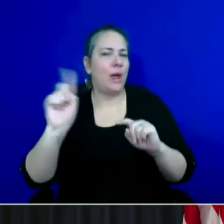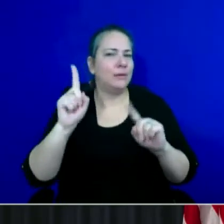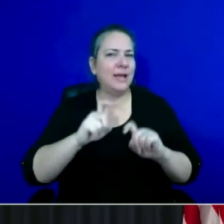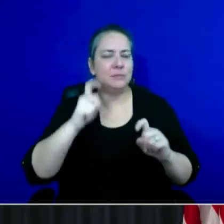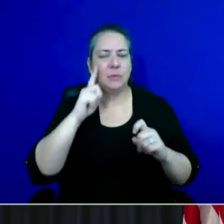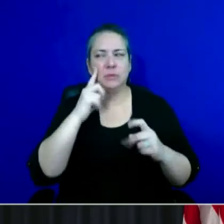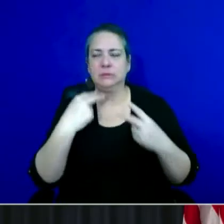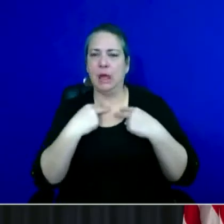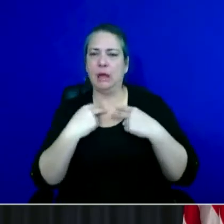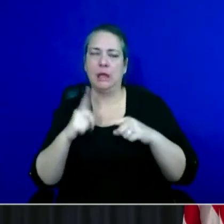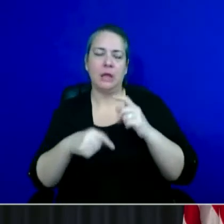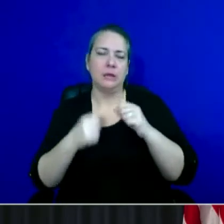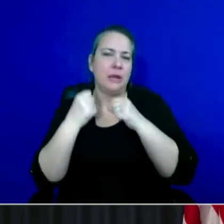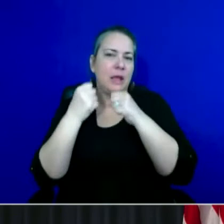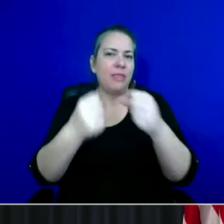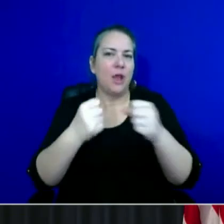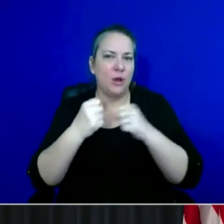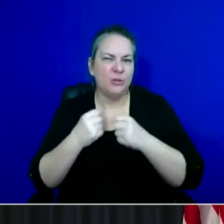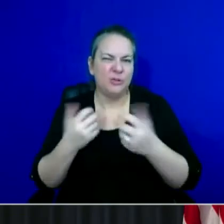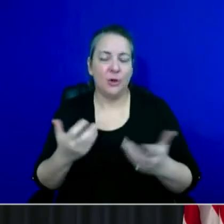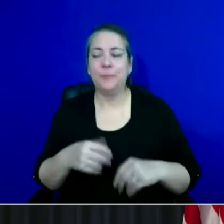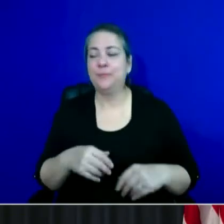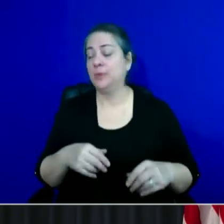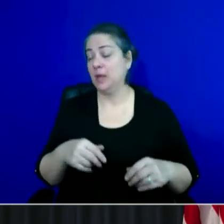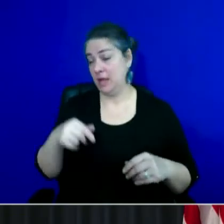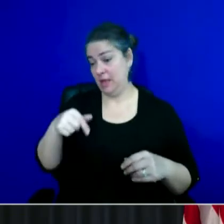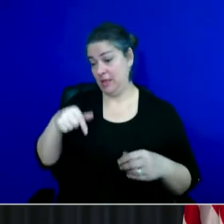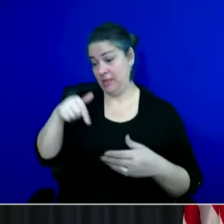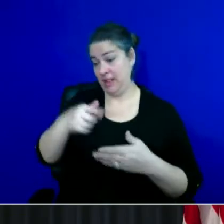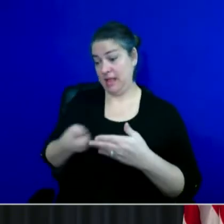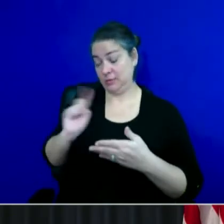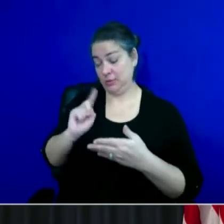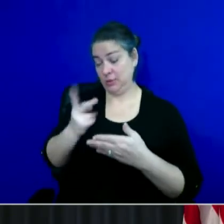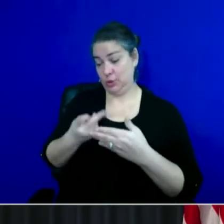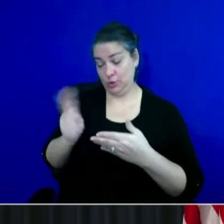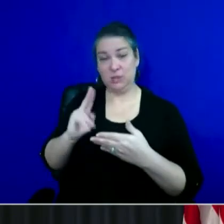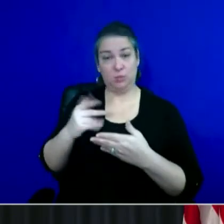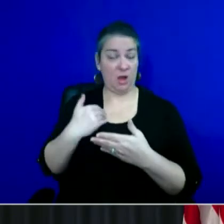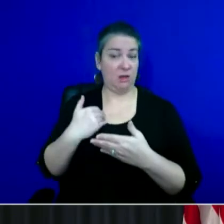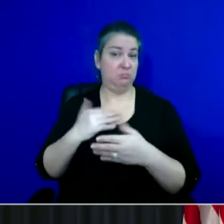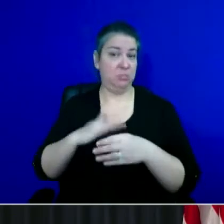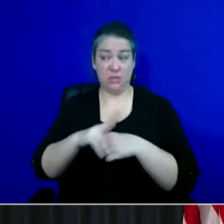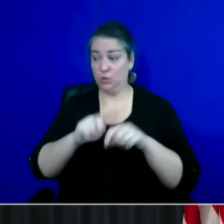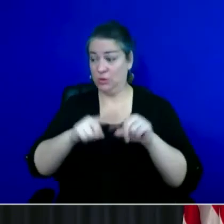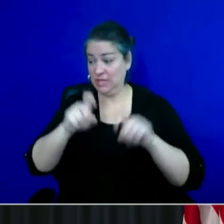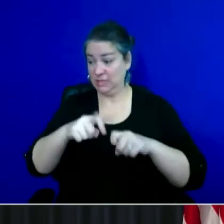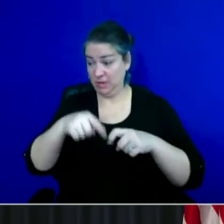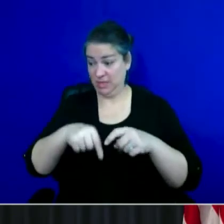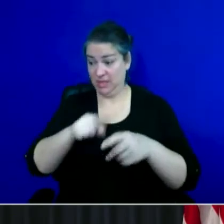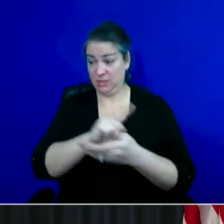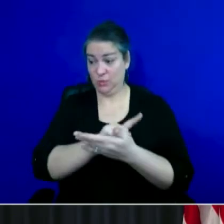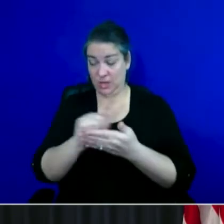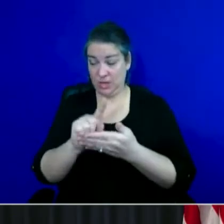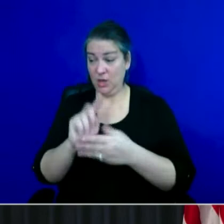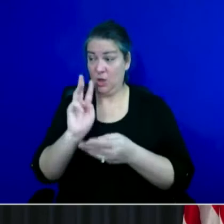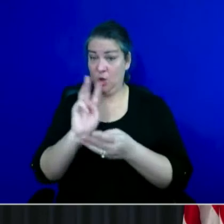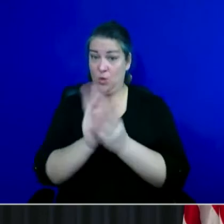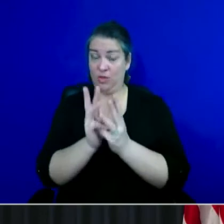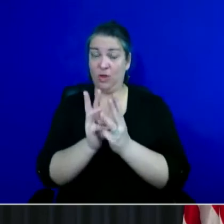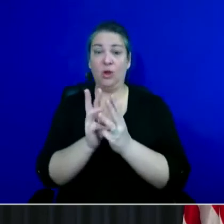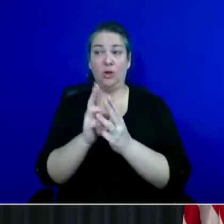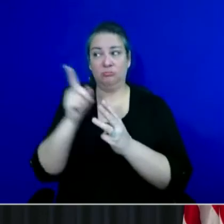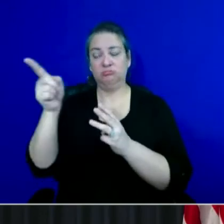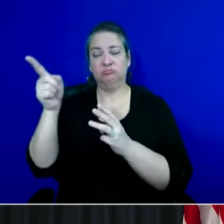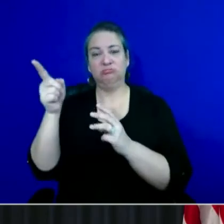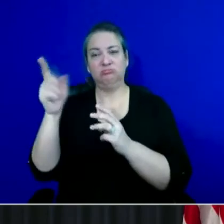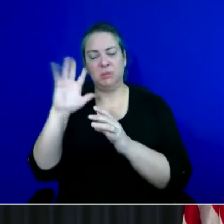tests last week and the week before, but certainly the weather is now impacting us. We believe that's what's